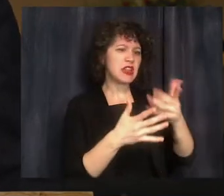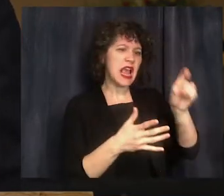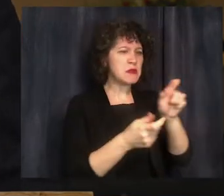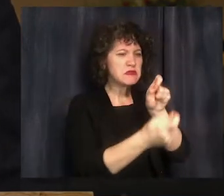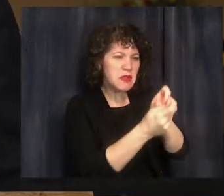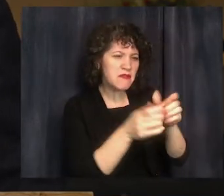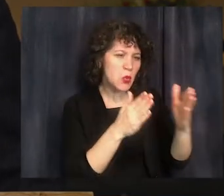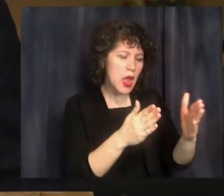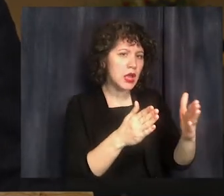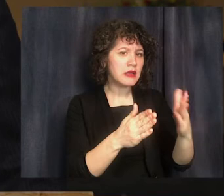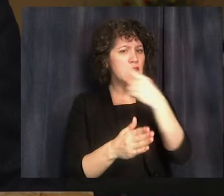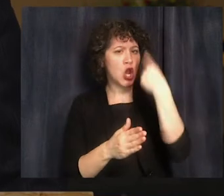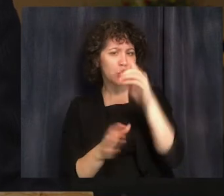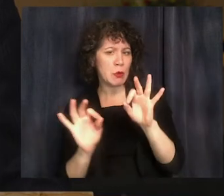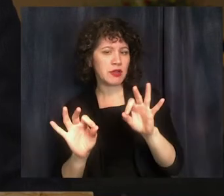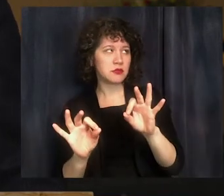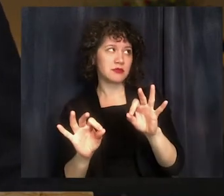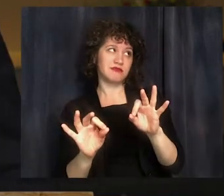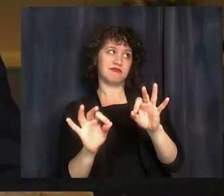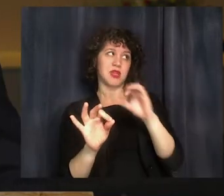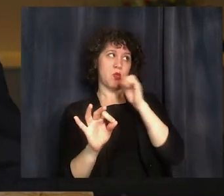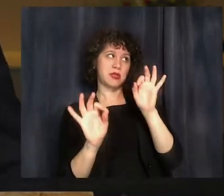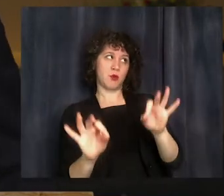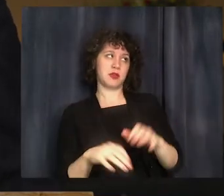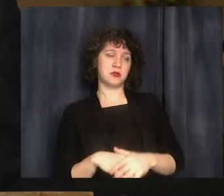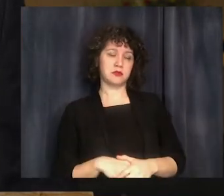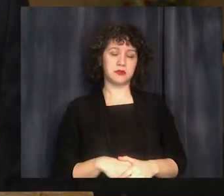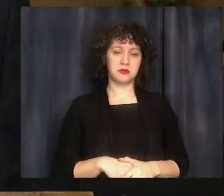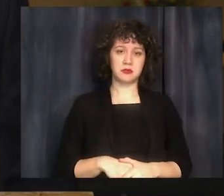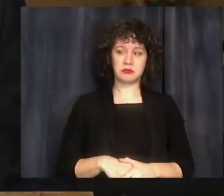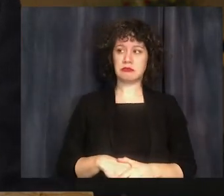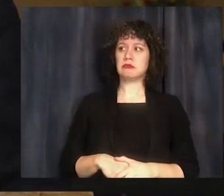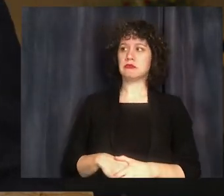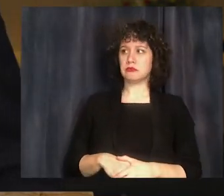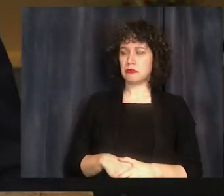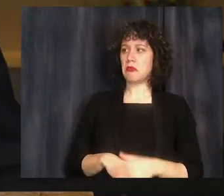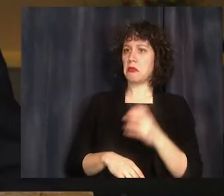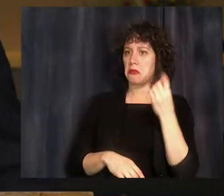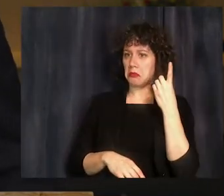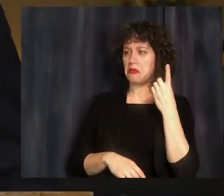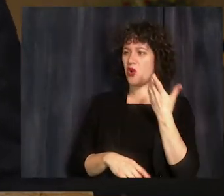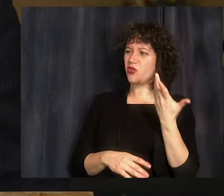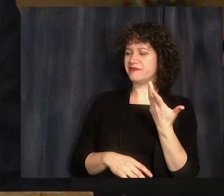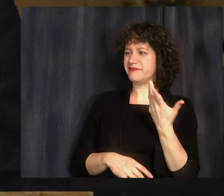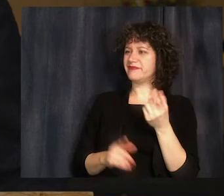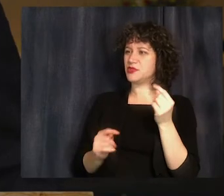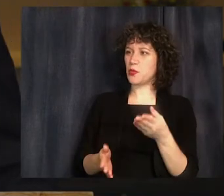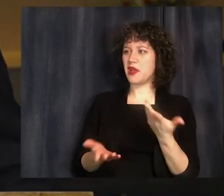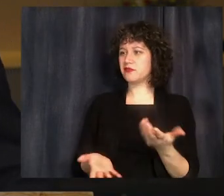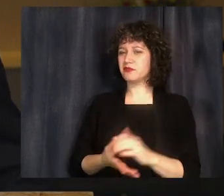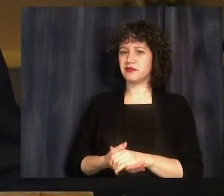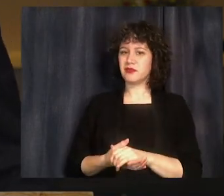a way that looked perfect. It was not perfect," she said. I replied, "I see, that's too bad. Folks